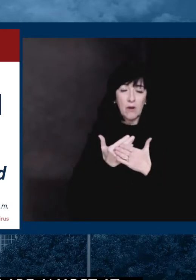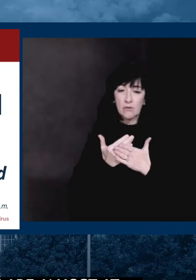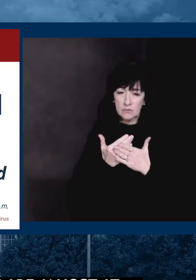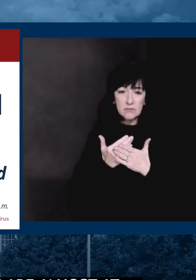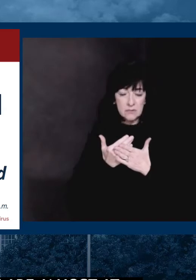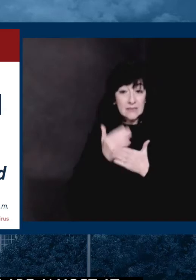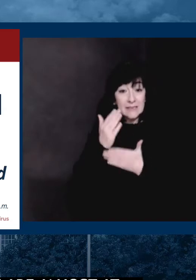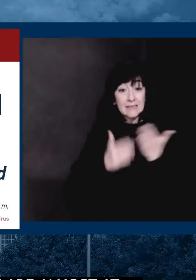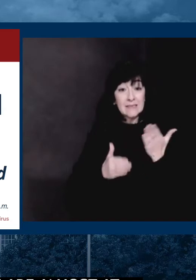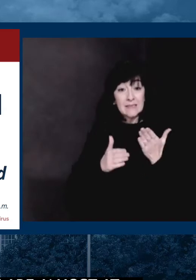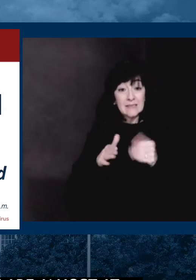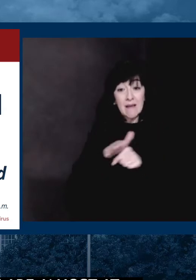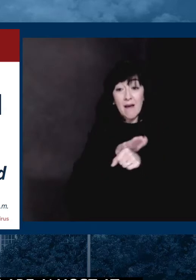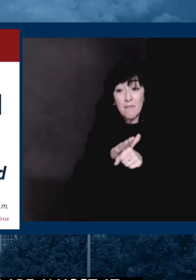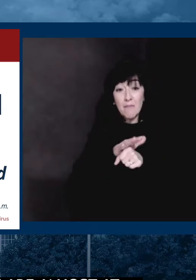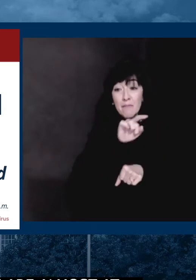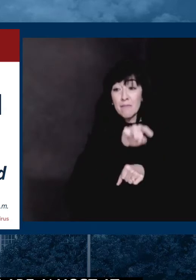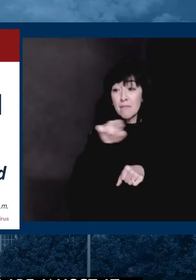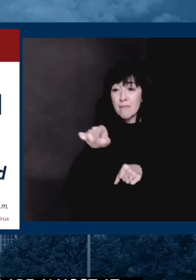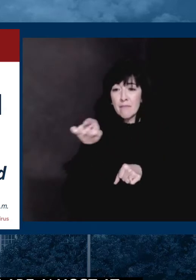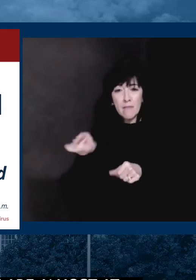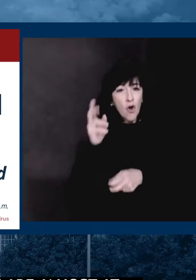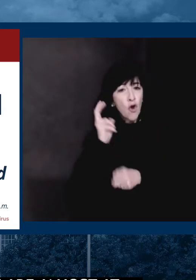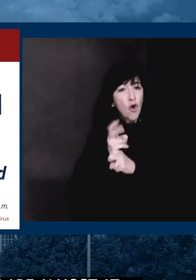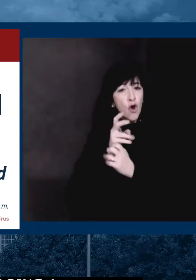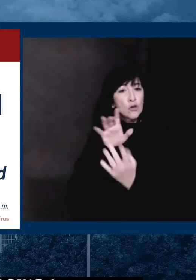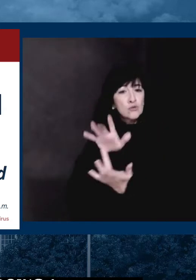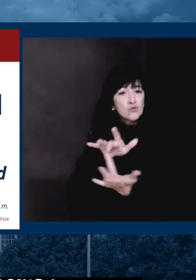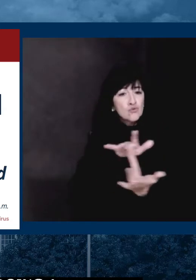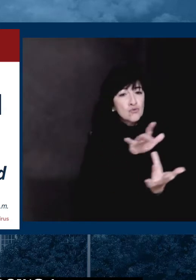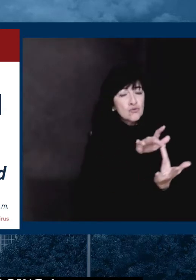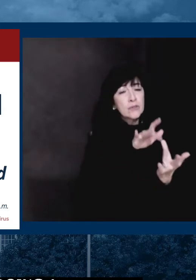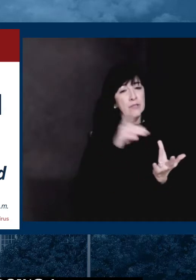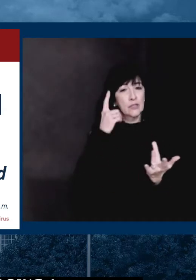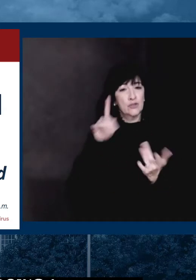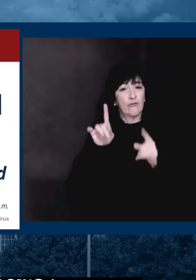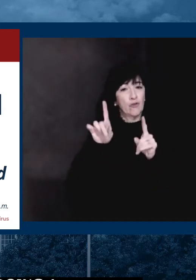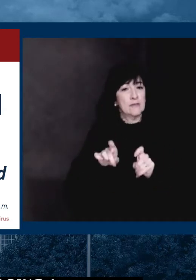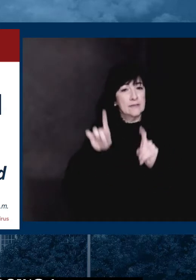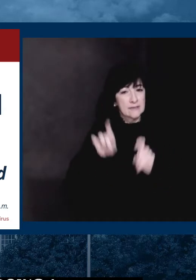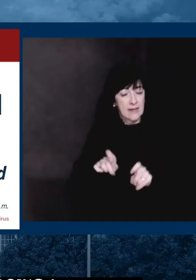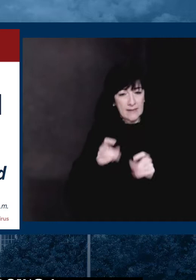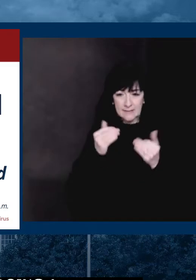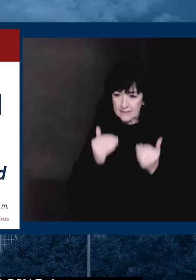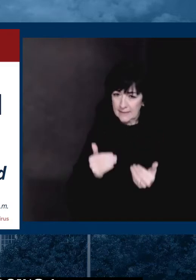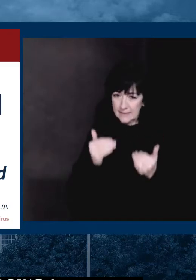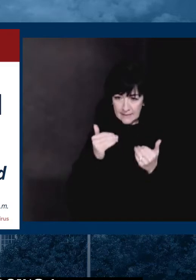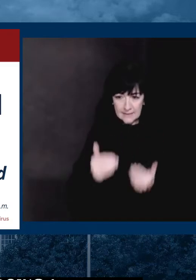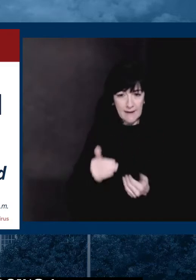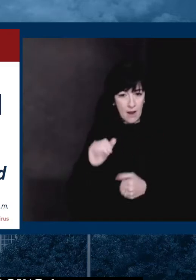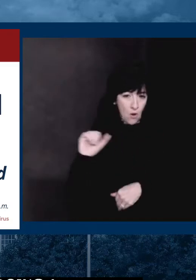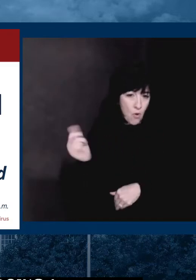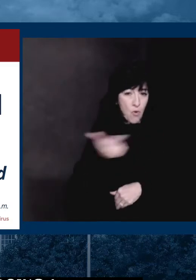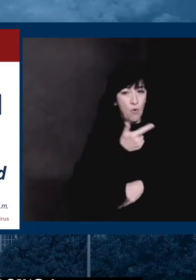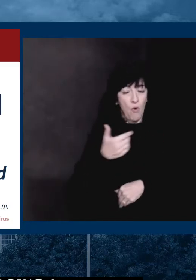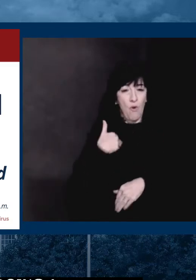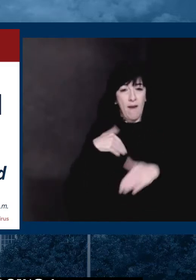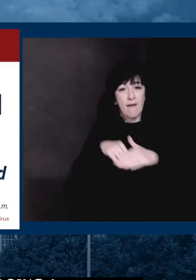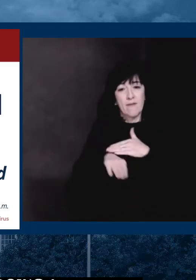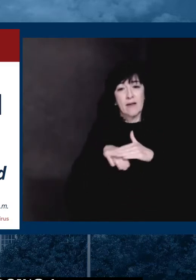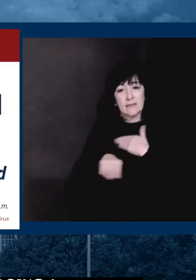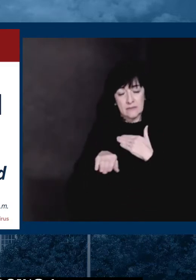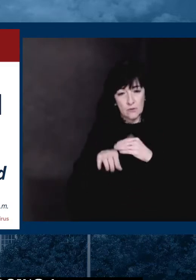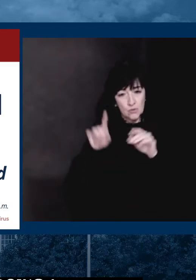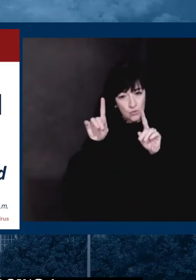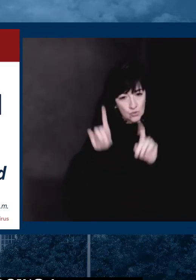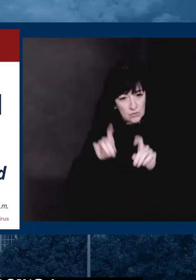the beginning back in April now get tested regularly. All our population's getting high rates of testing.